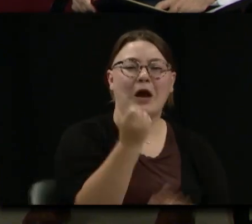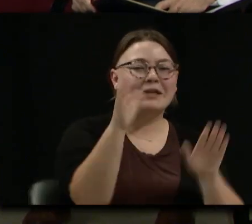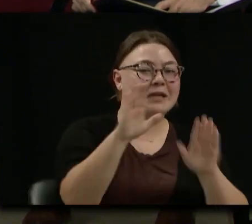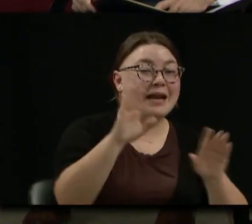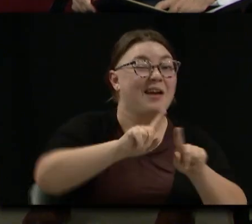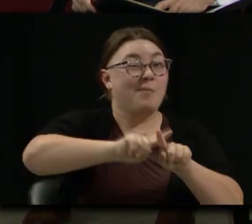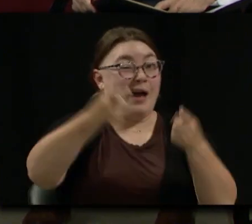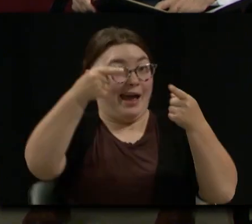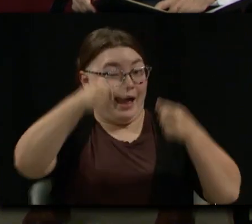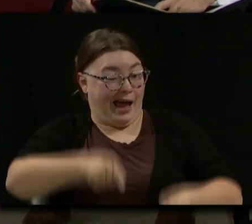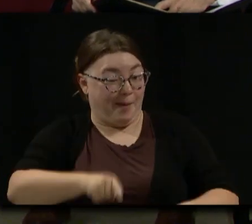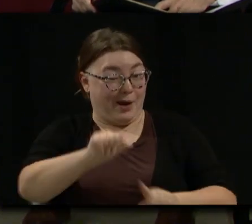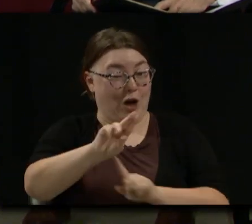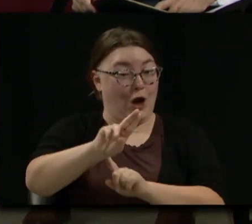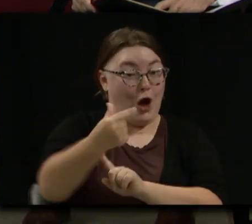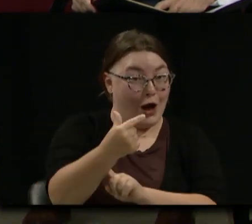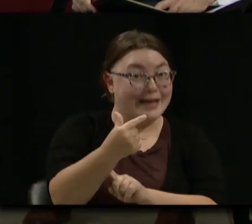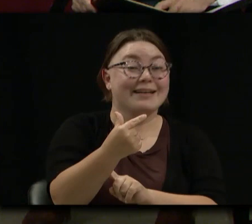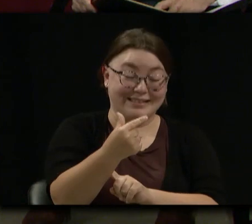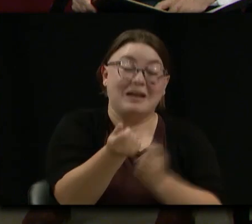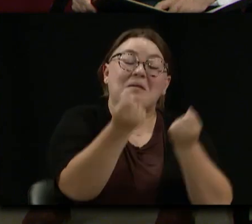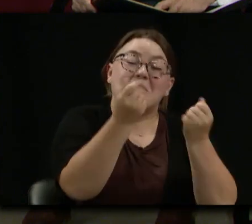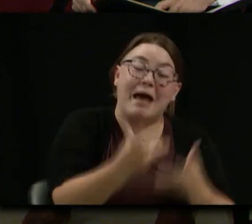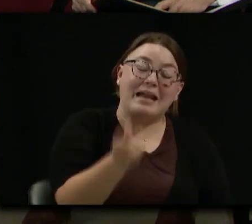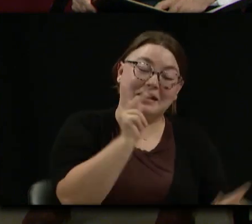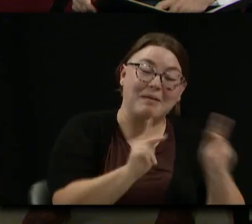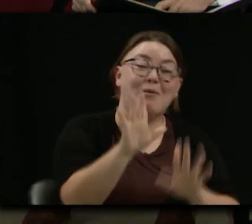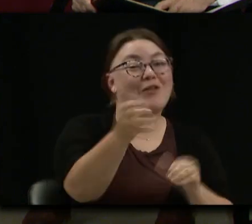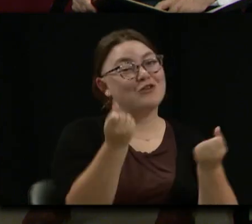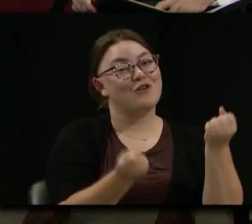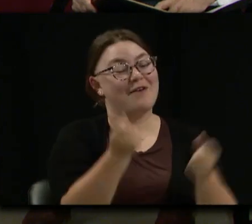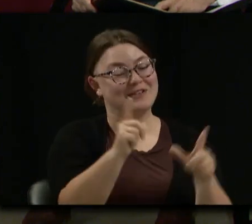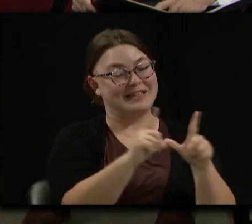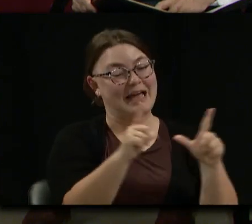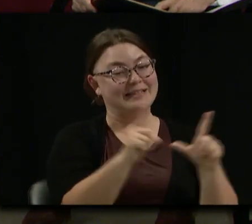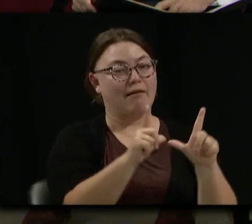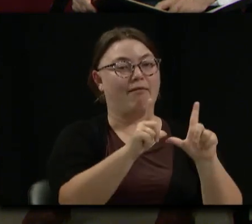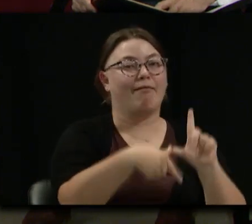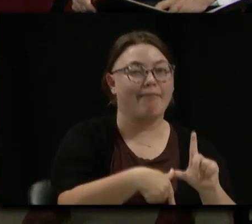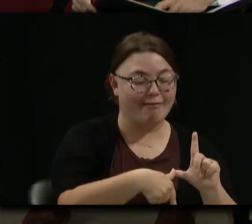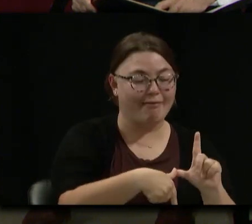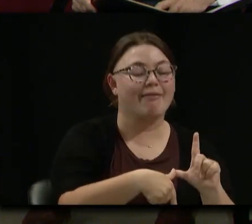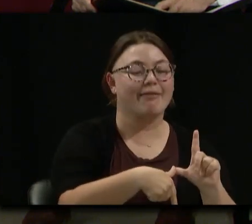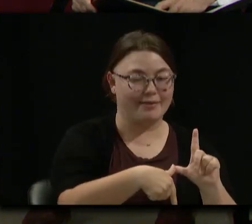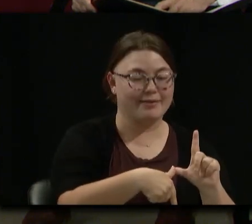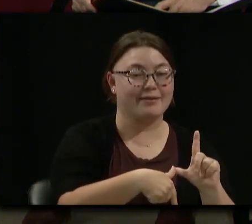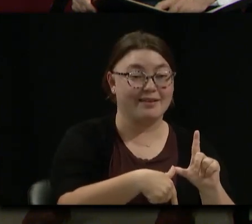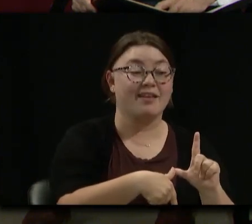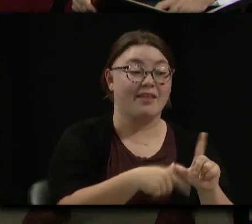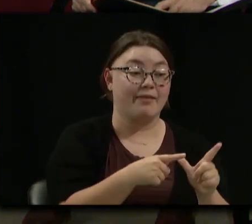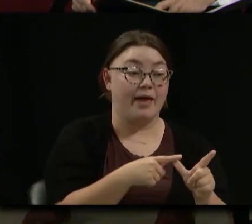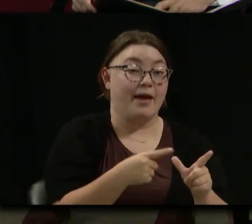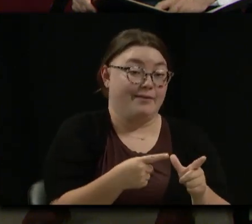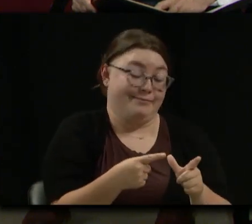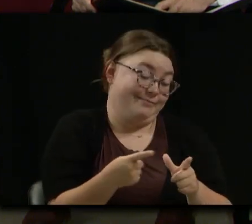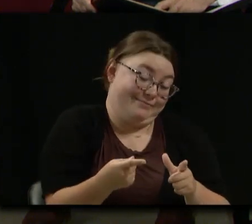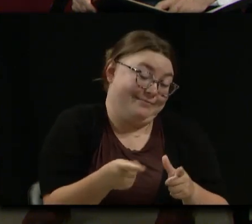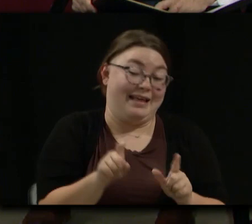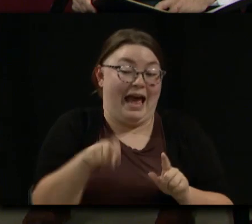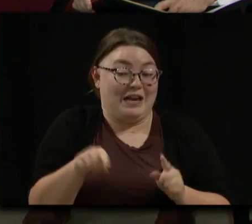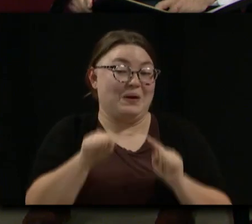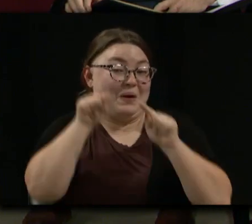August, we had a number of people who had invalid IDs because of their expired ID who came in on